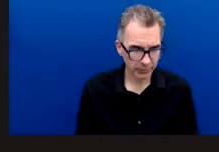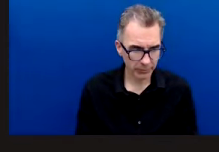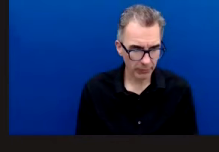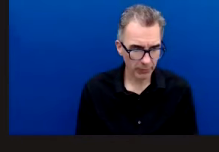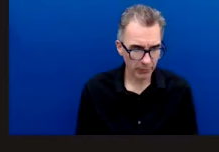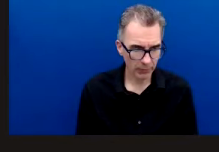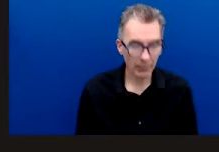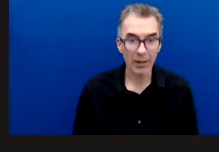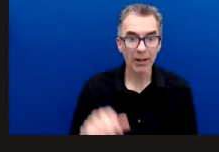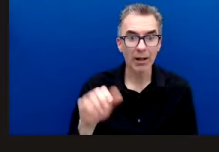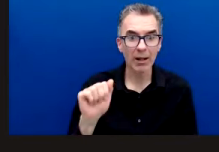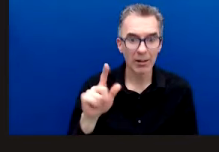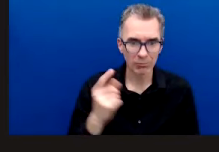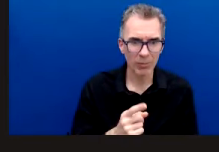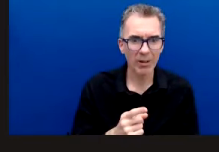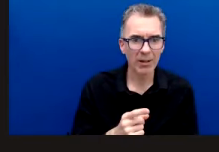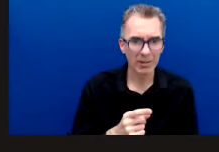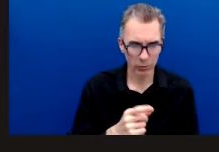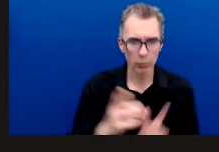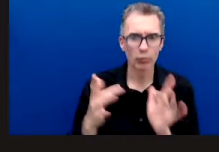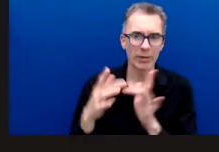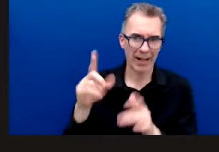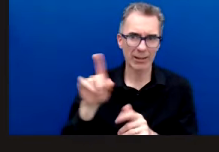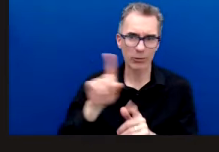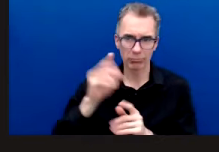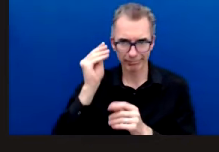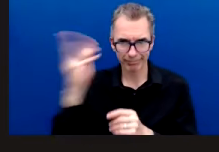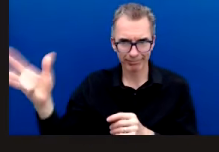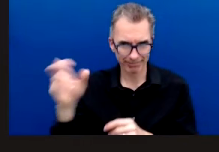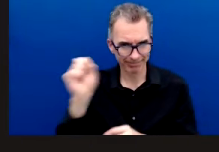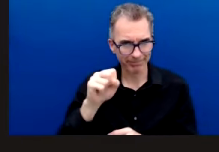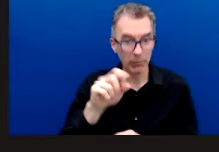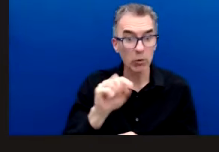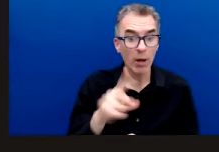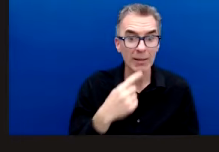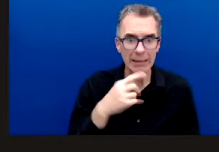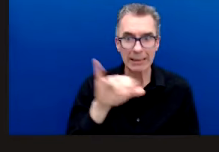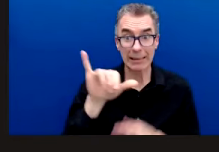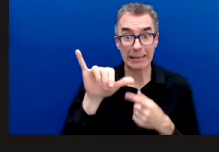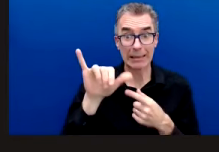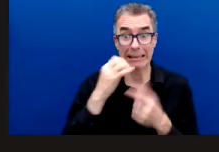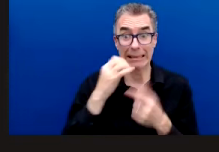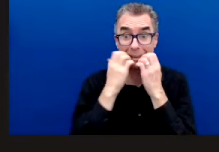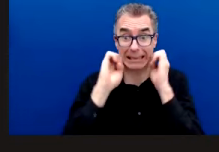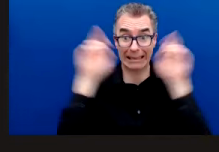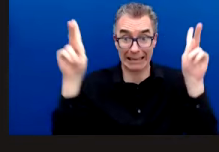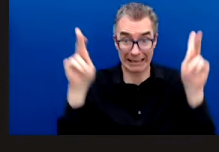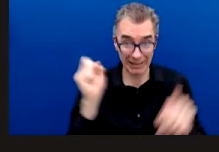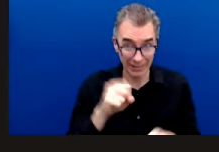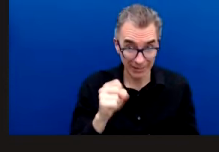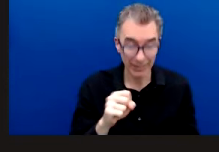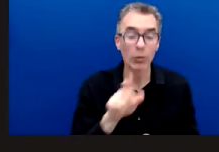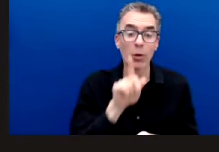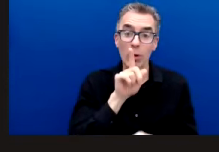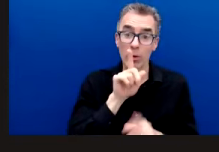Alana was quick. Yes, reach out to Gladys and report it. Todd said, yikes. Yes,